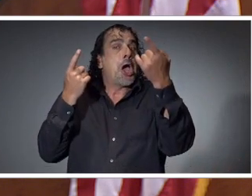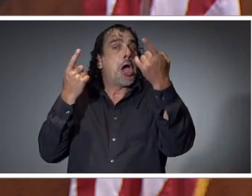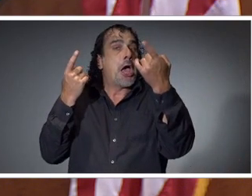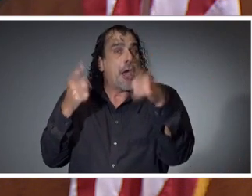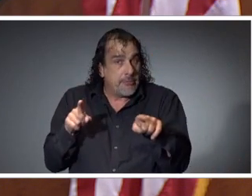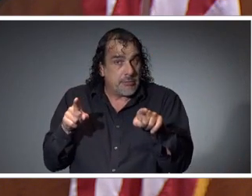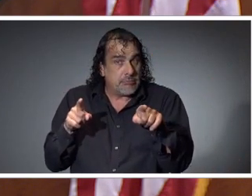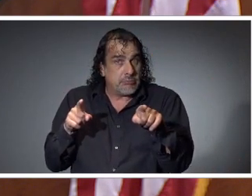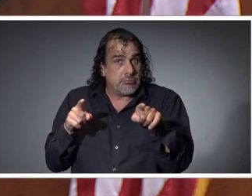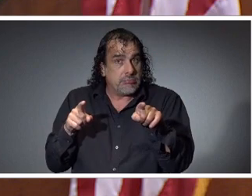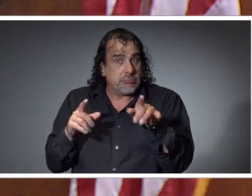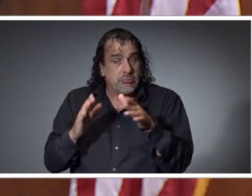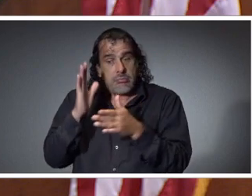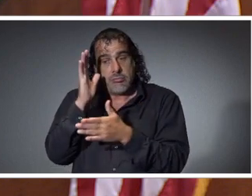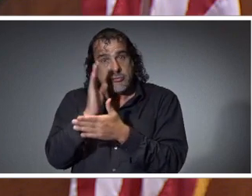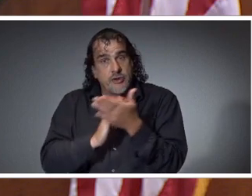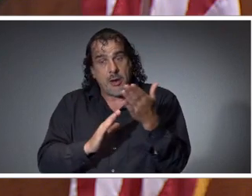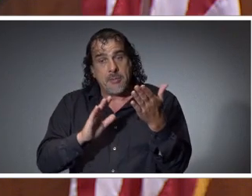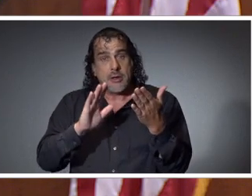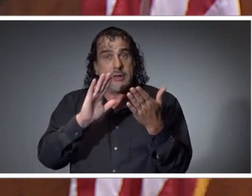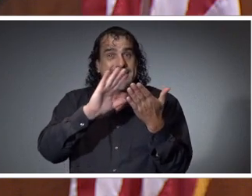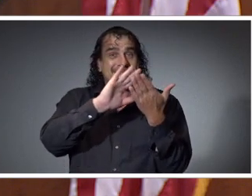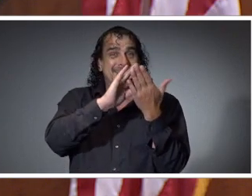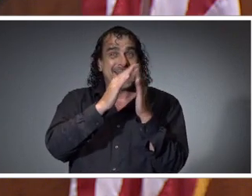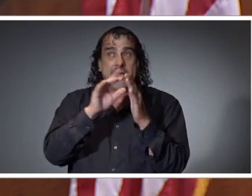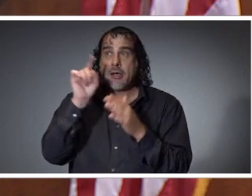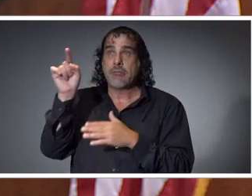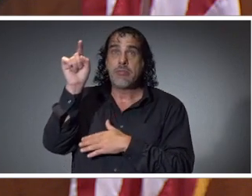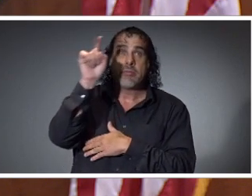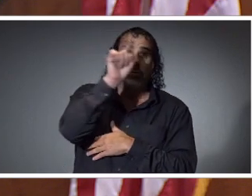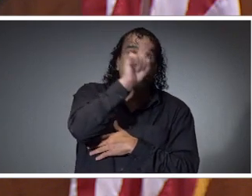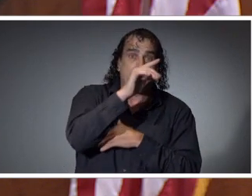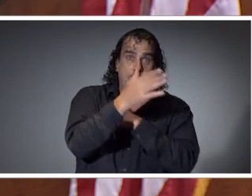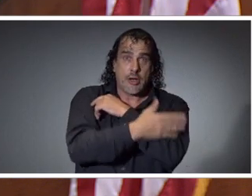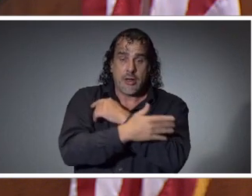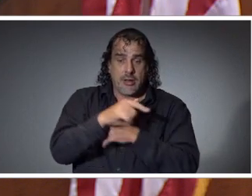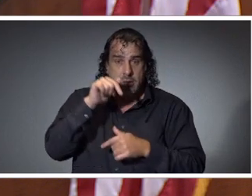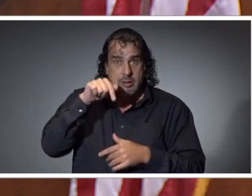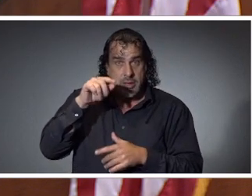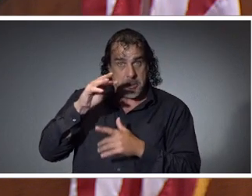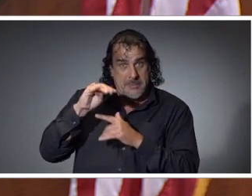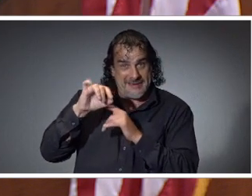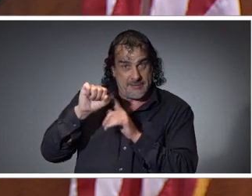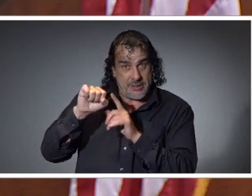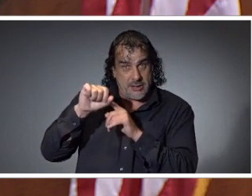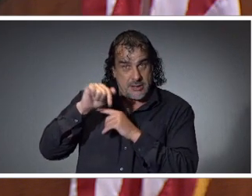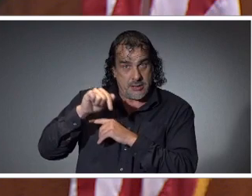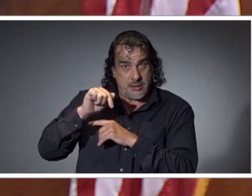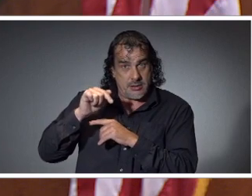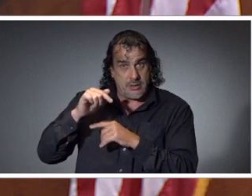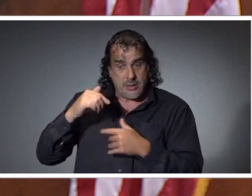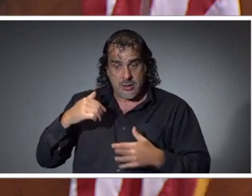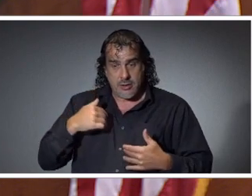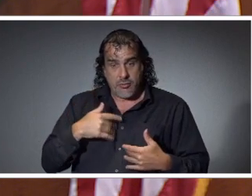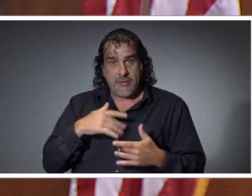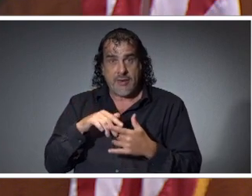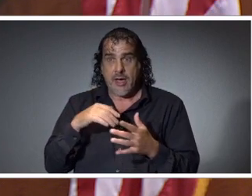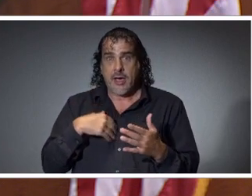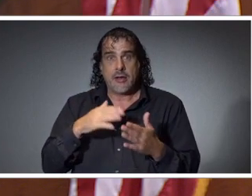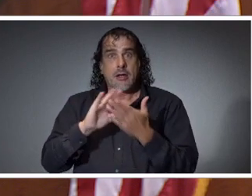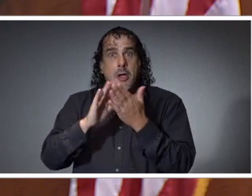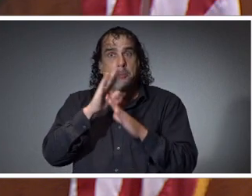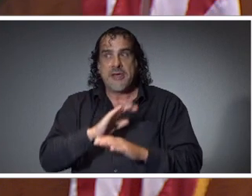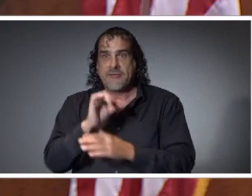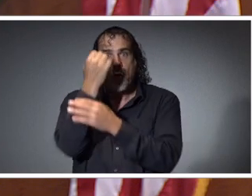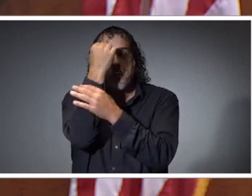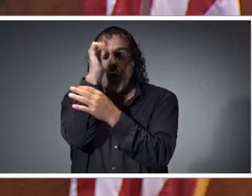in some cities around the country, and I'll point out that here in Mississippi, number one, we've had peaceful protests. We've